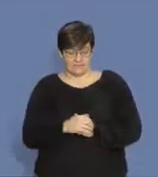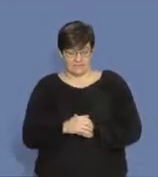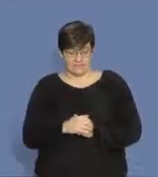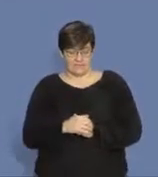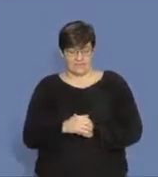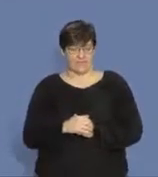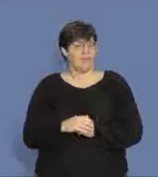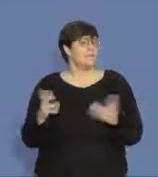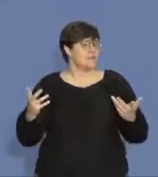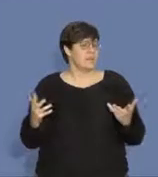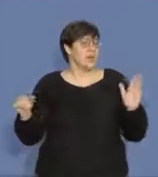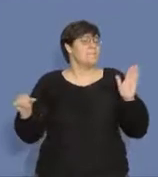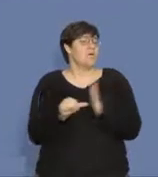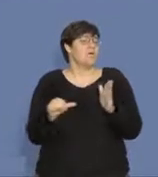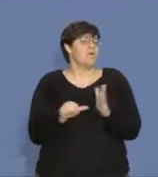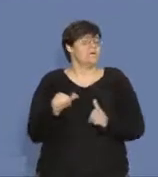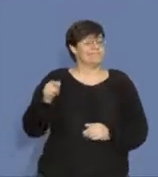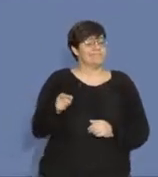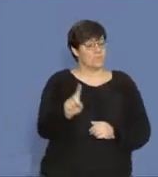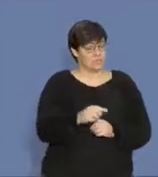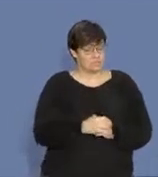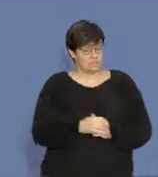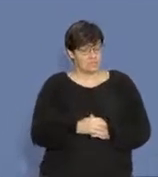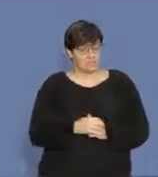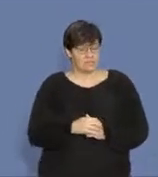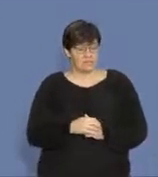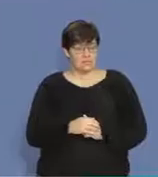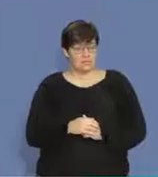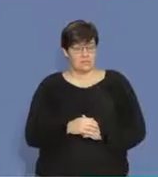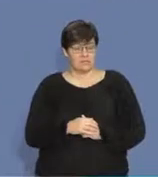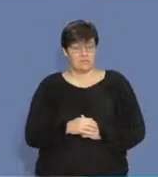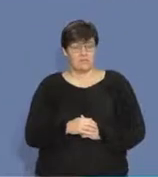87,975. Okay. So most important, remember what we said?